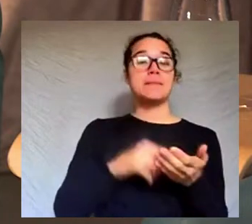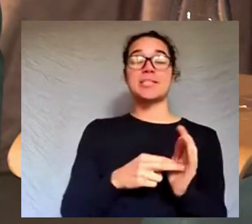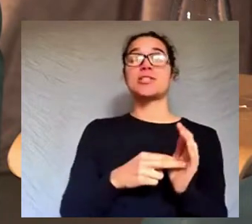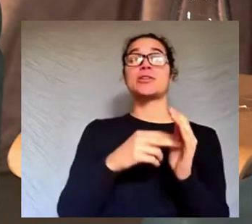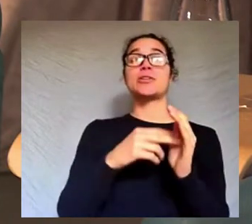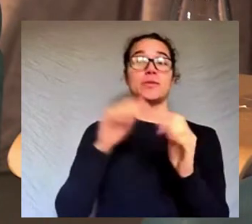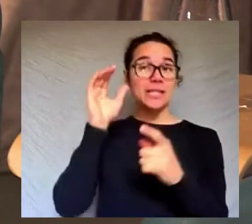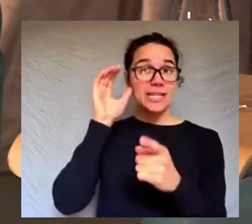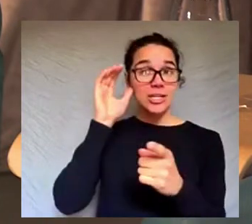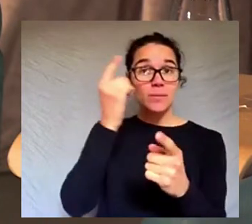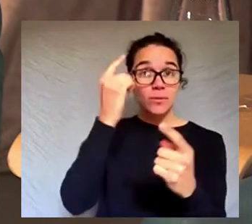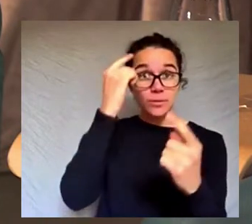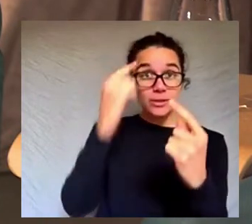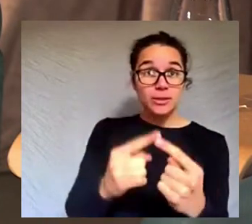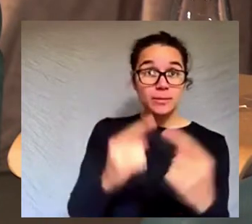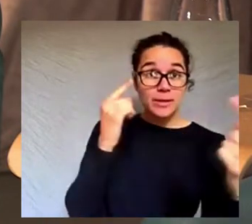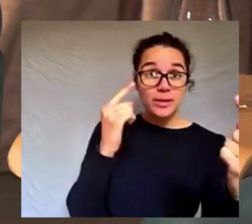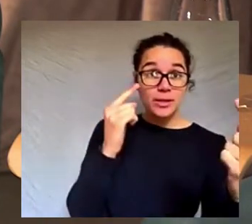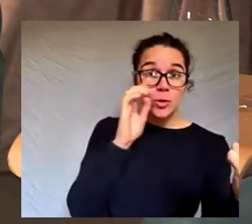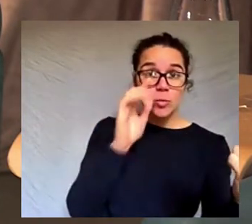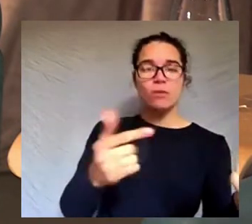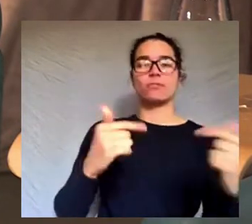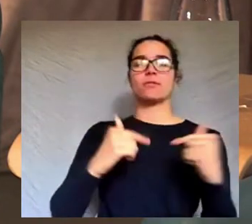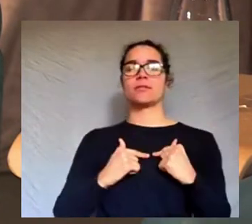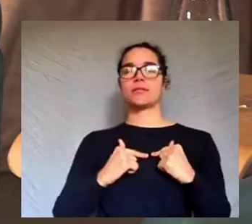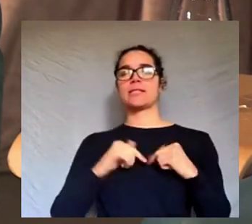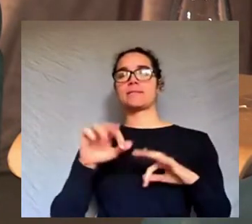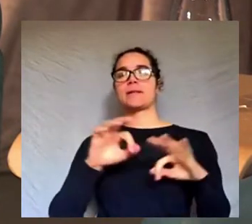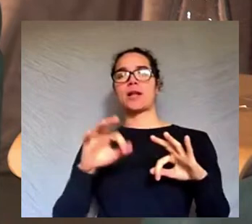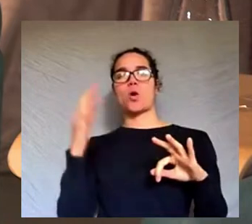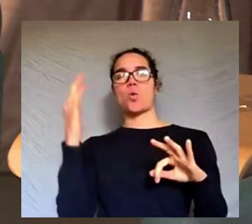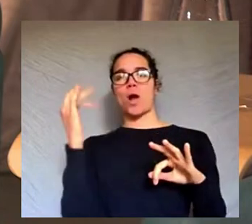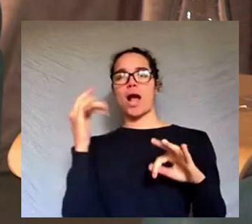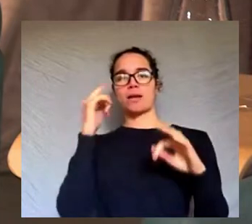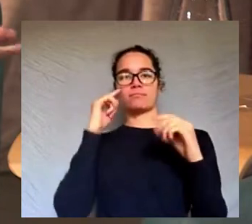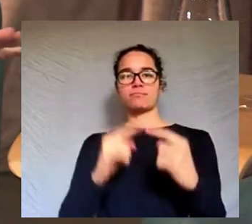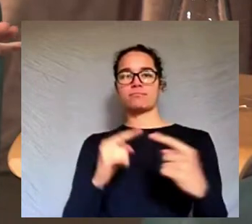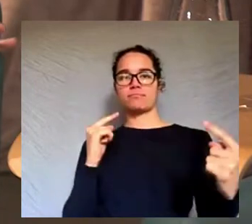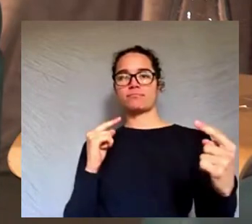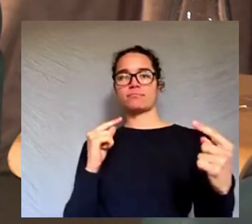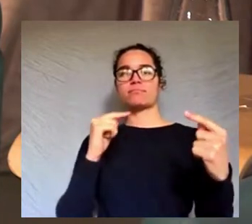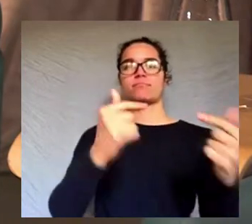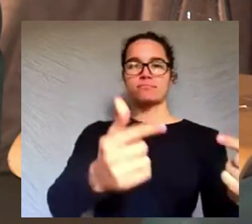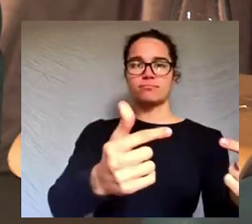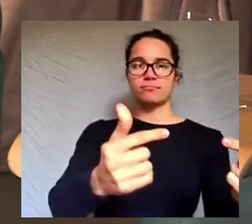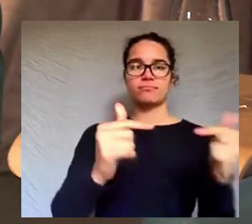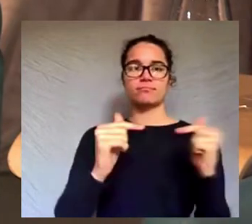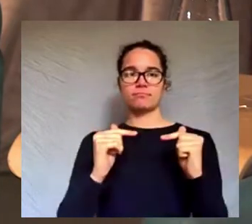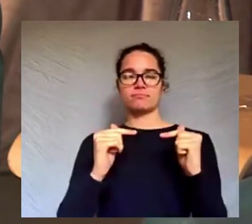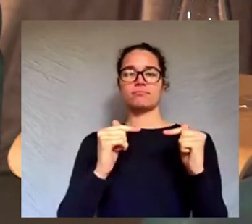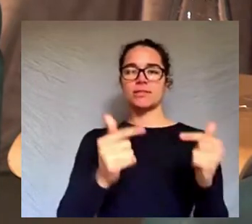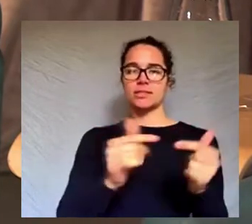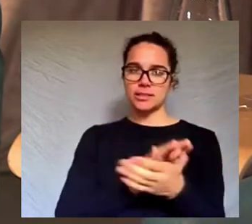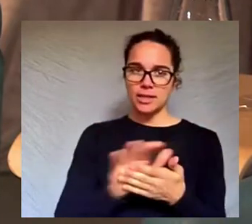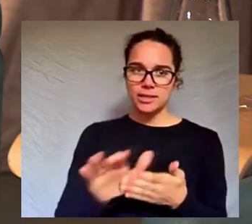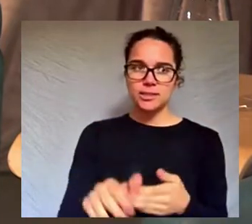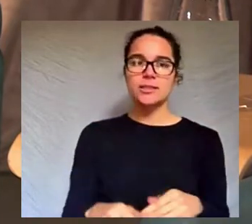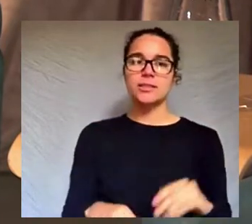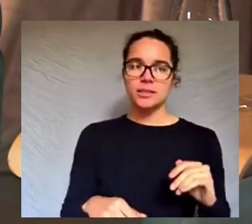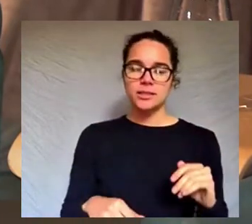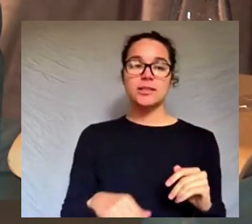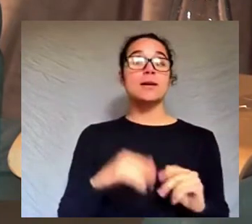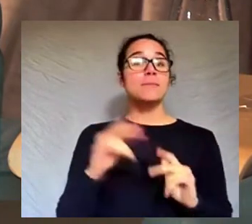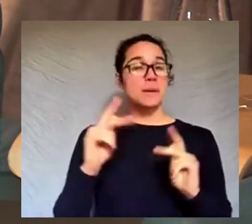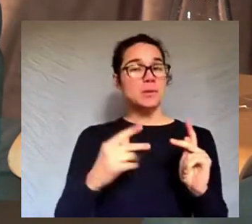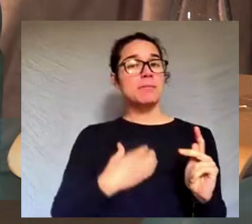your turn to explain why you do. That's not to say, Amy, people are passionate. Mm-hmm. There